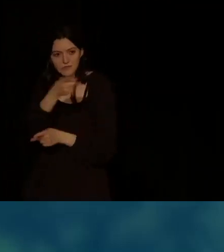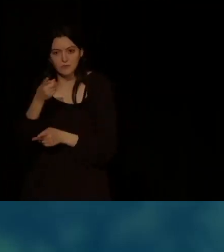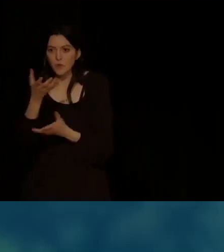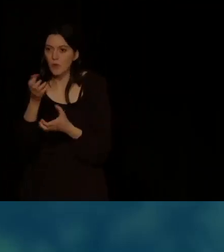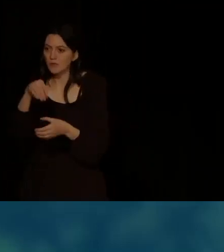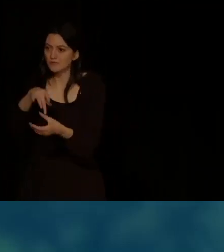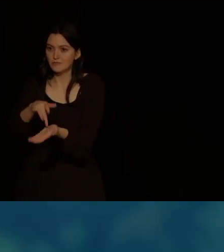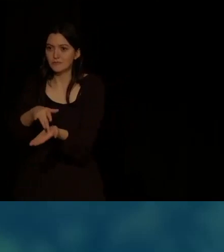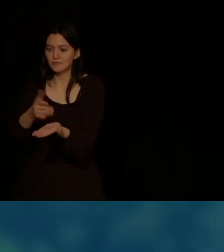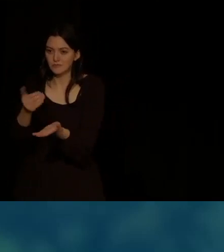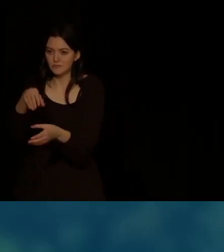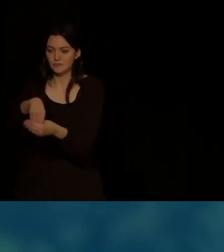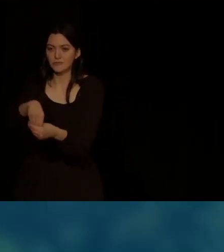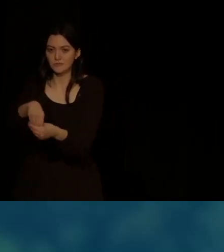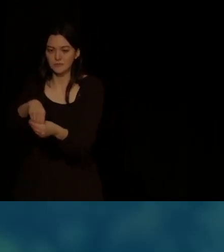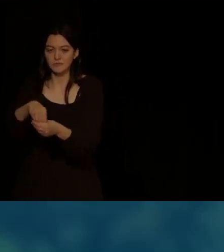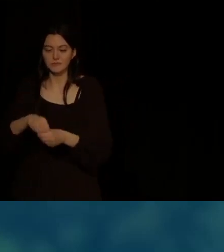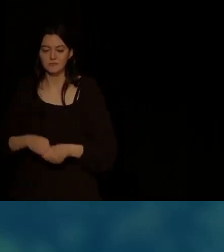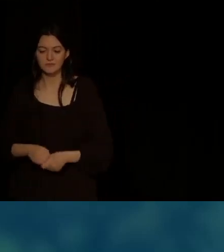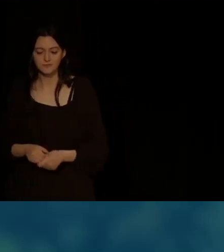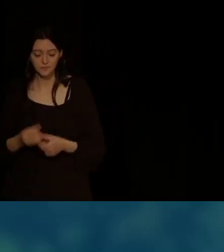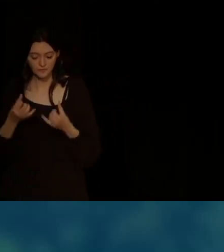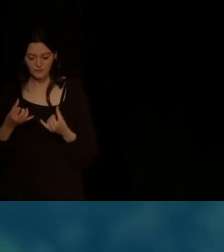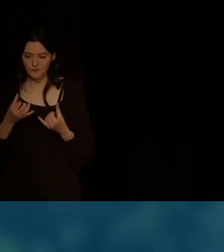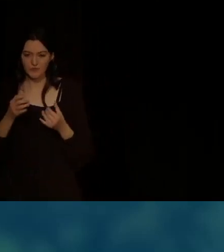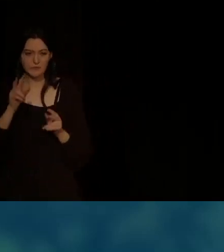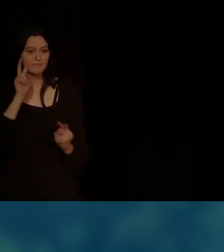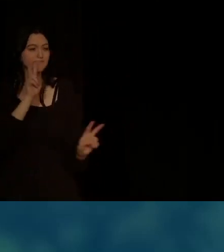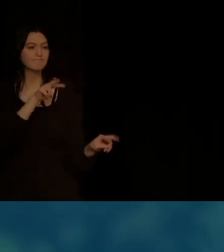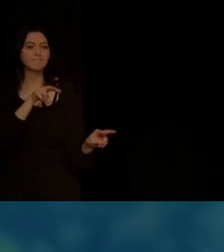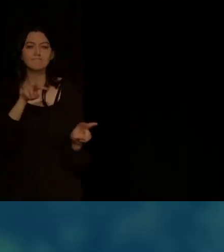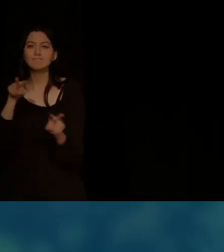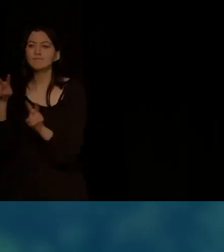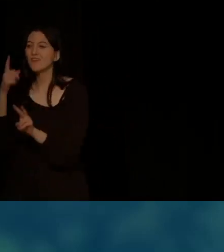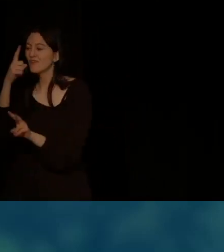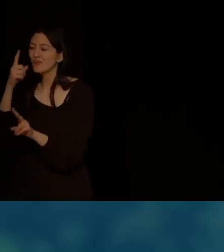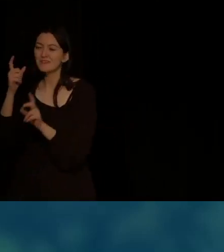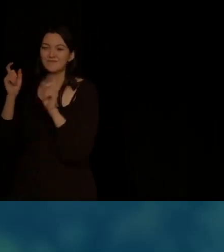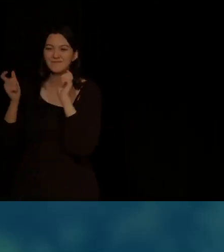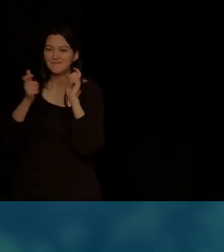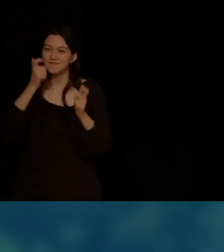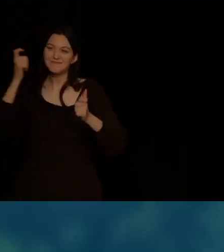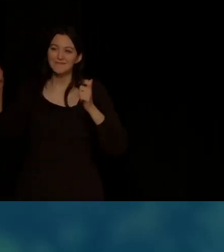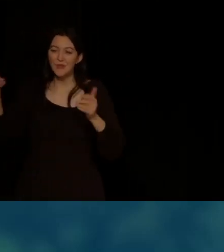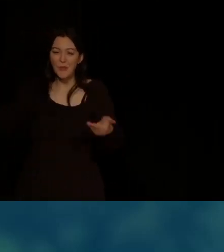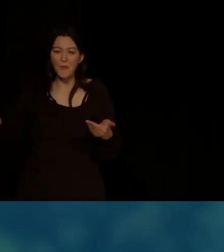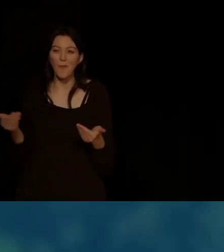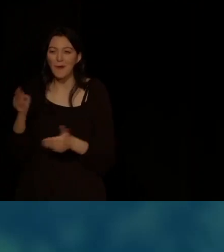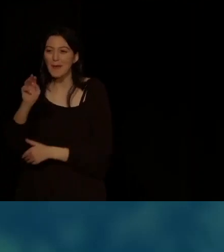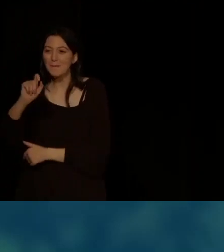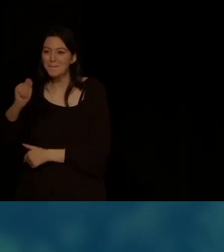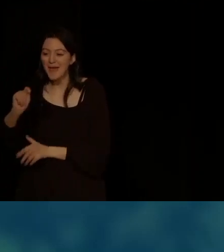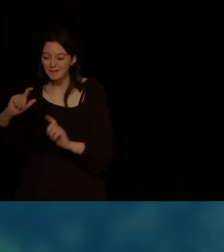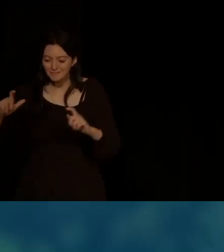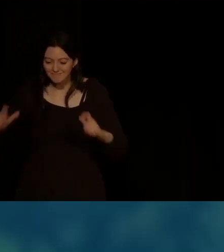be. And we are currently shopping for the biggest welcome mat